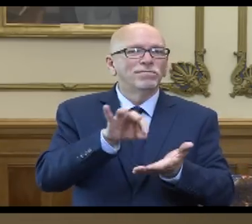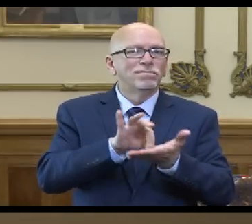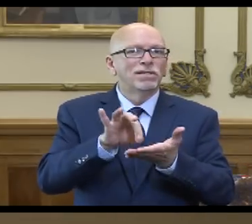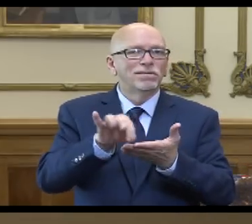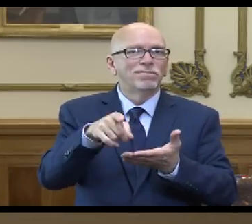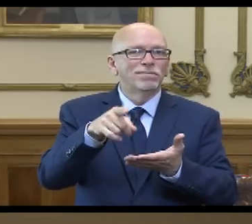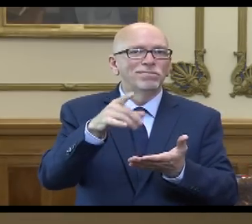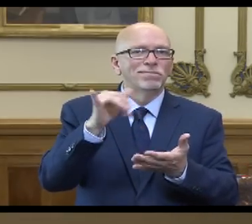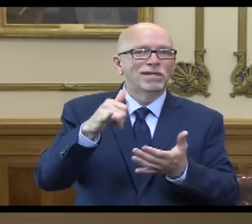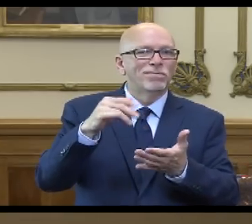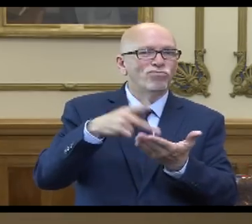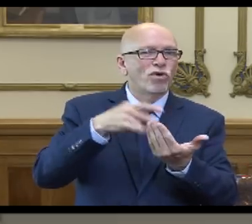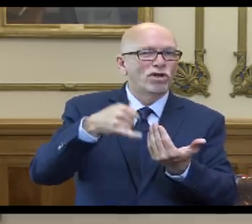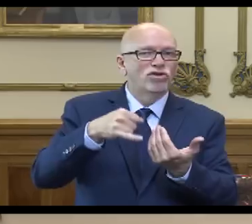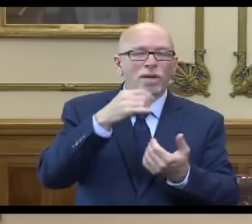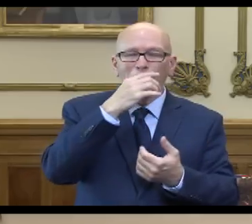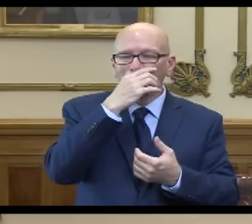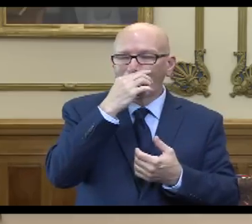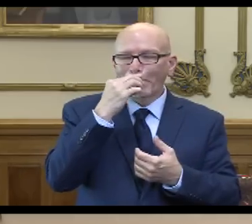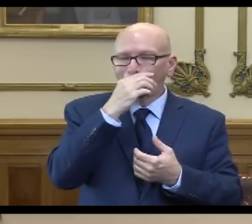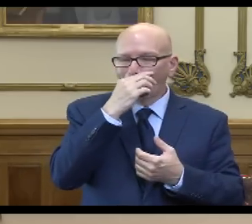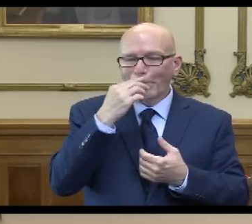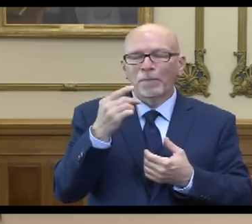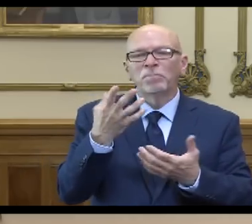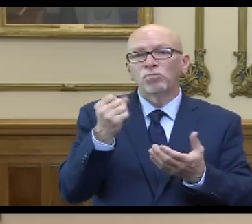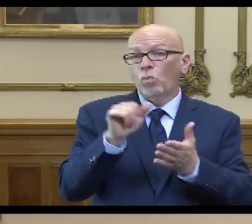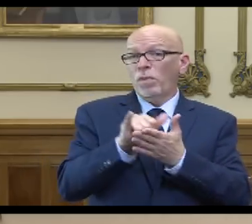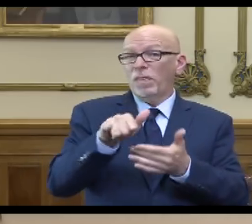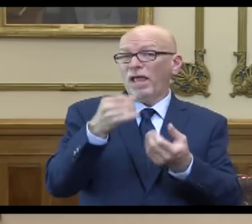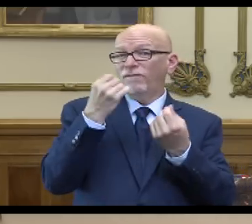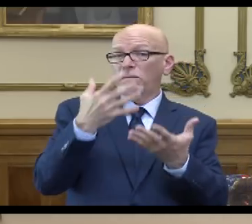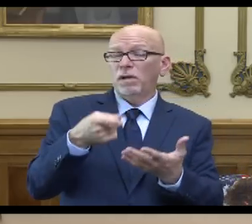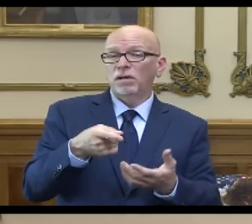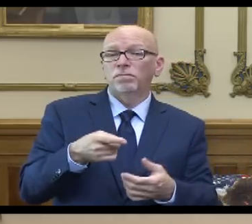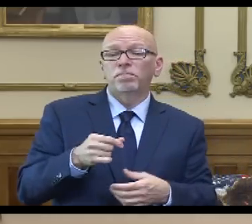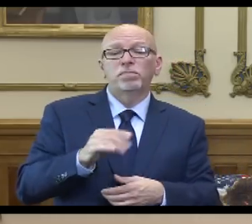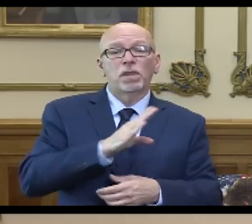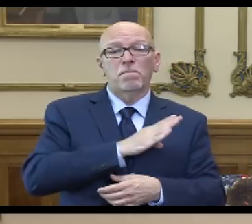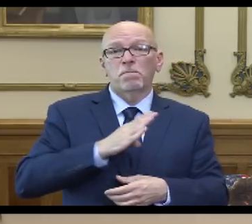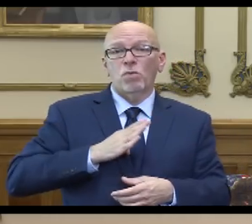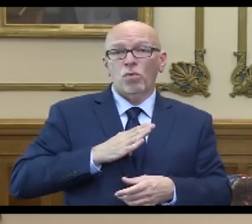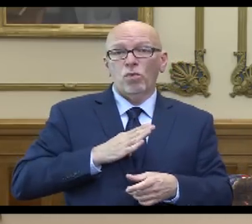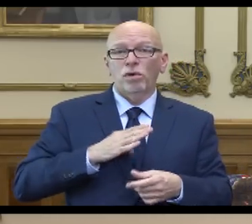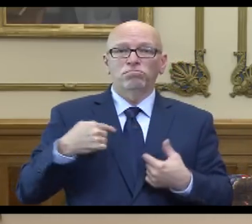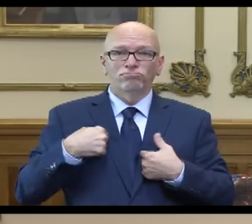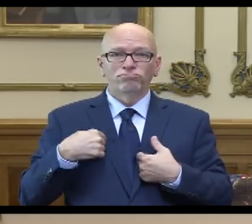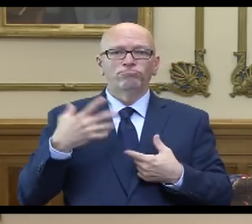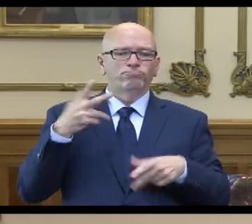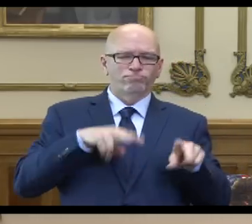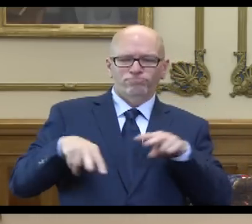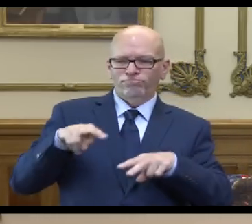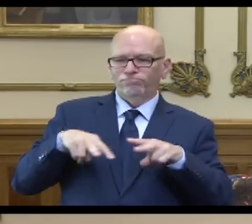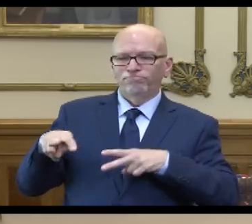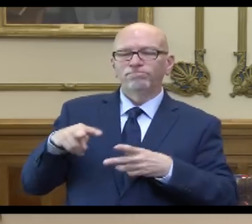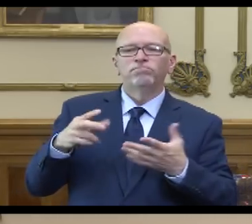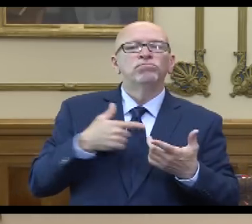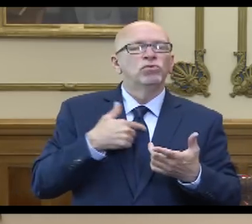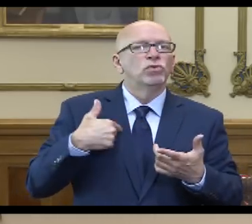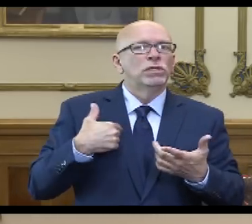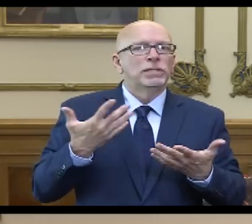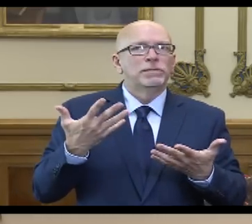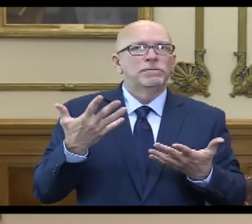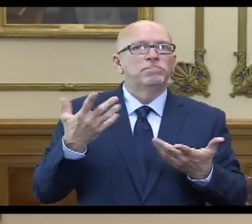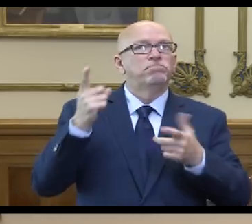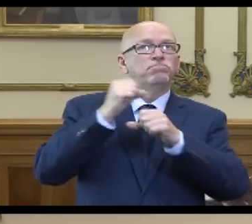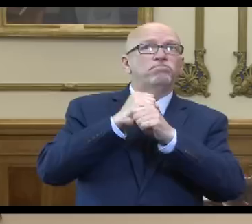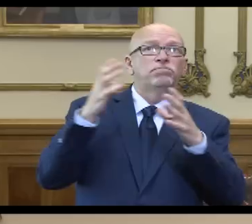over the course of the project. So with that information, the board and I took a look at it, and we reimagined